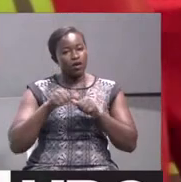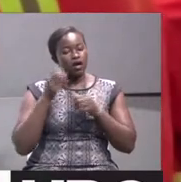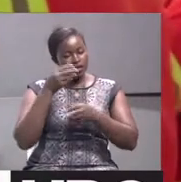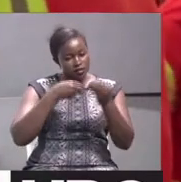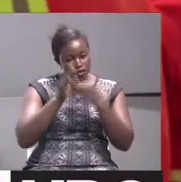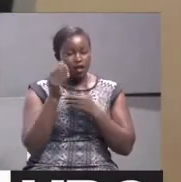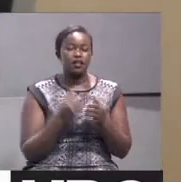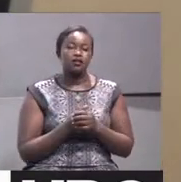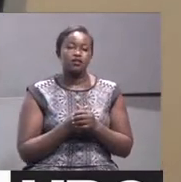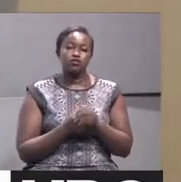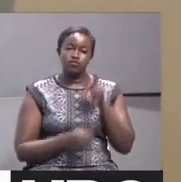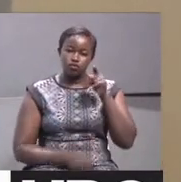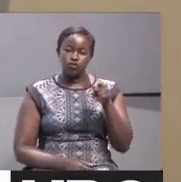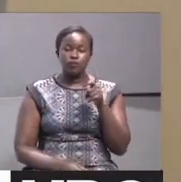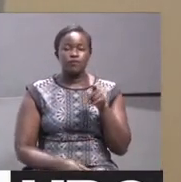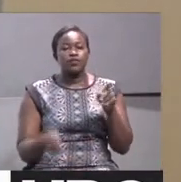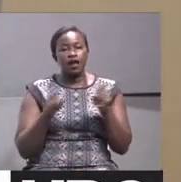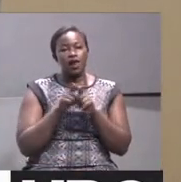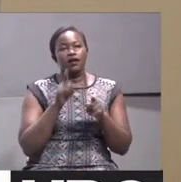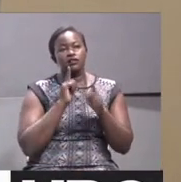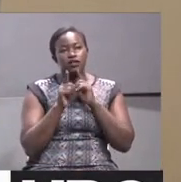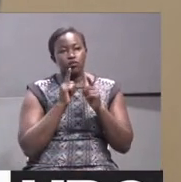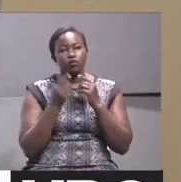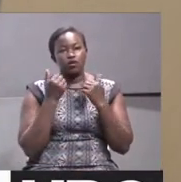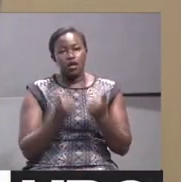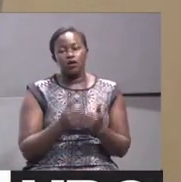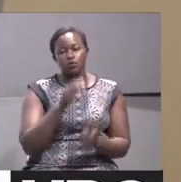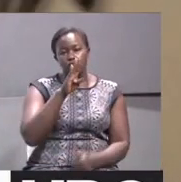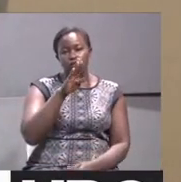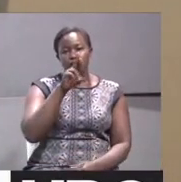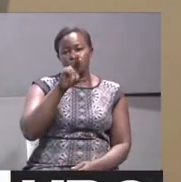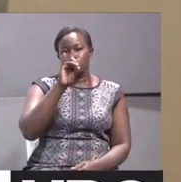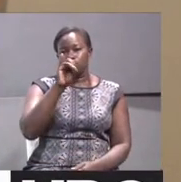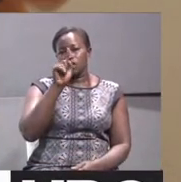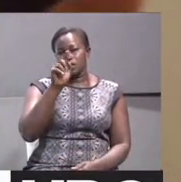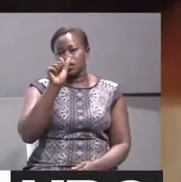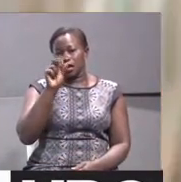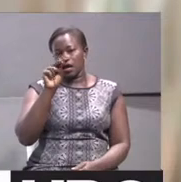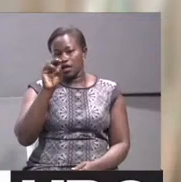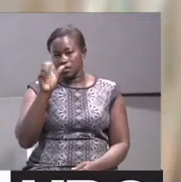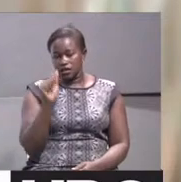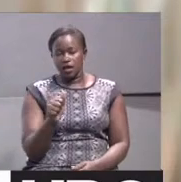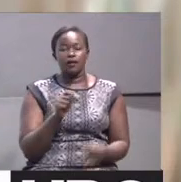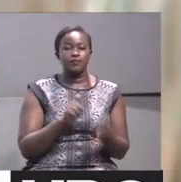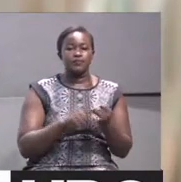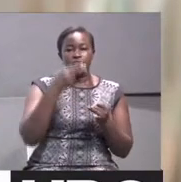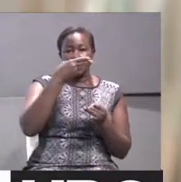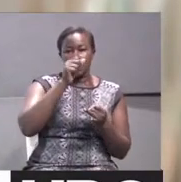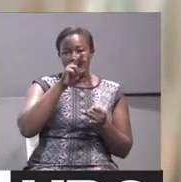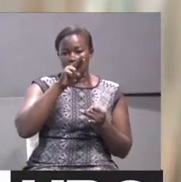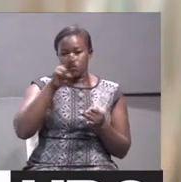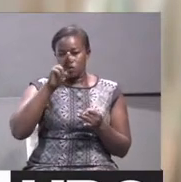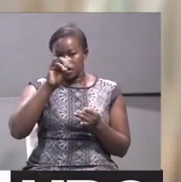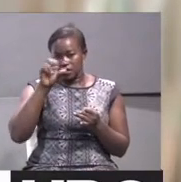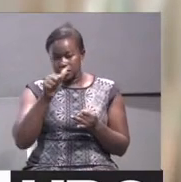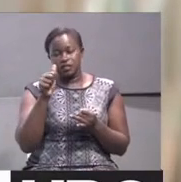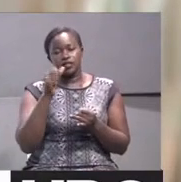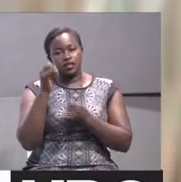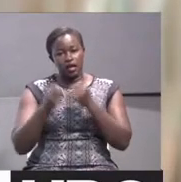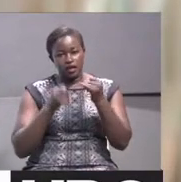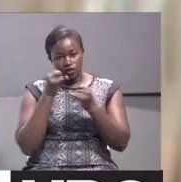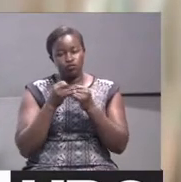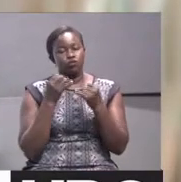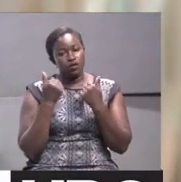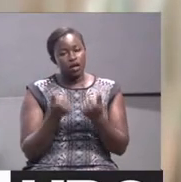concentrate. And as I speak now, Britannia, Harris International are off-taking